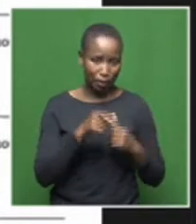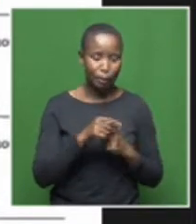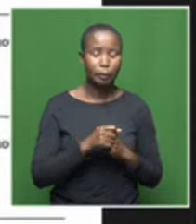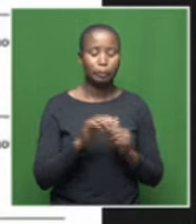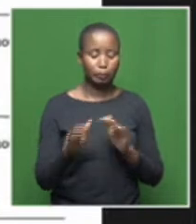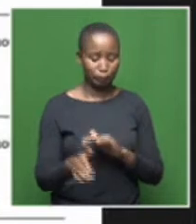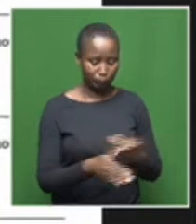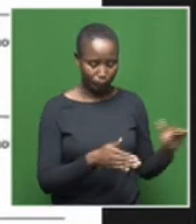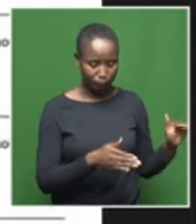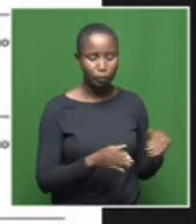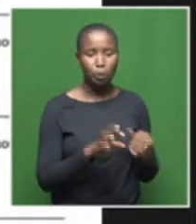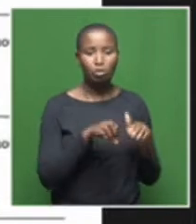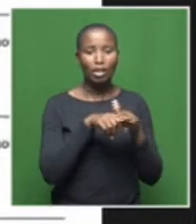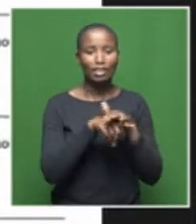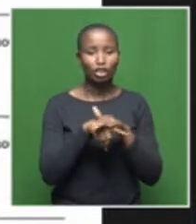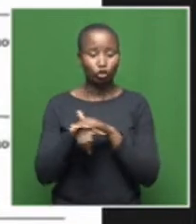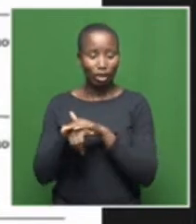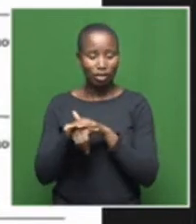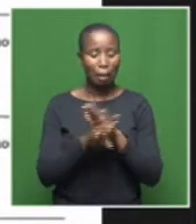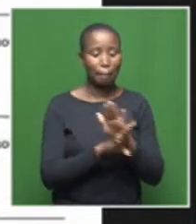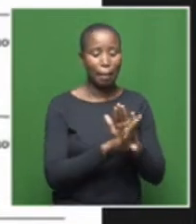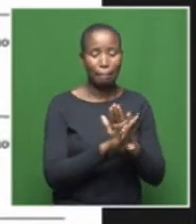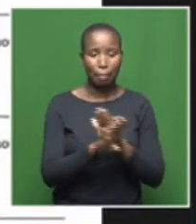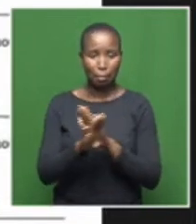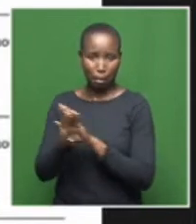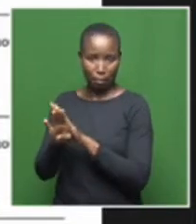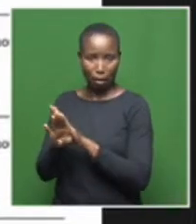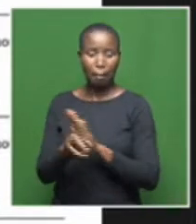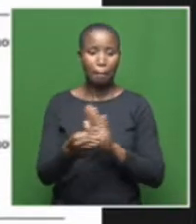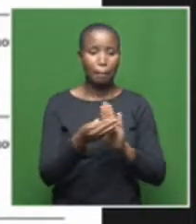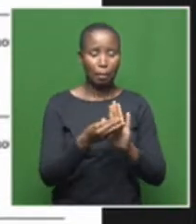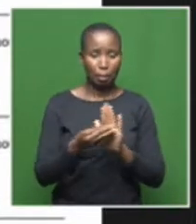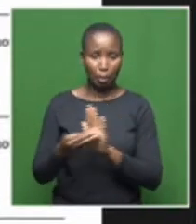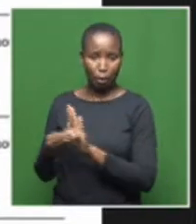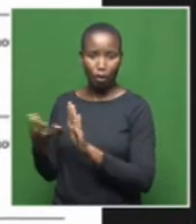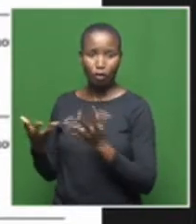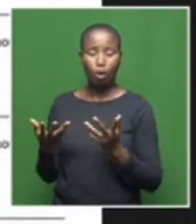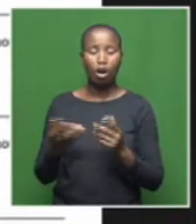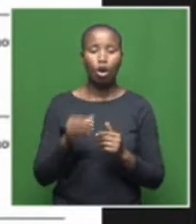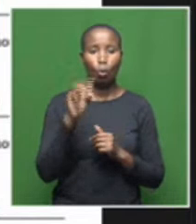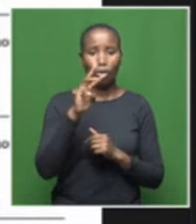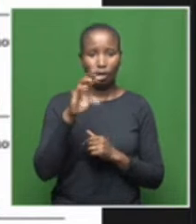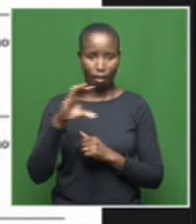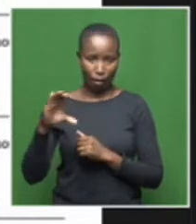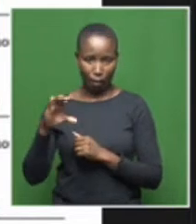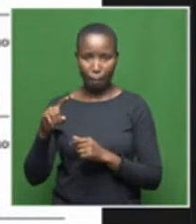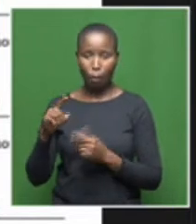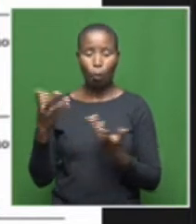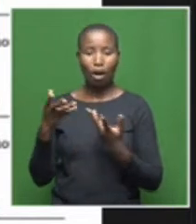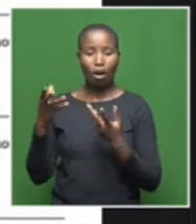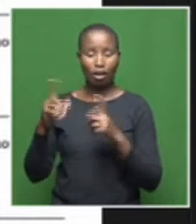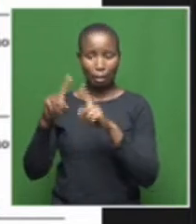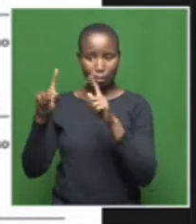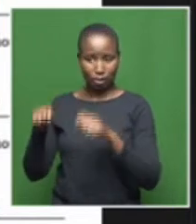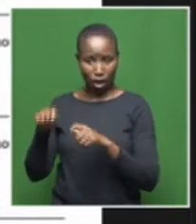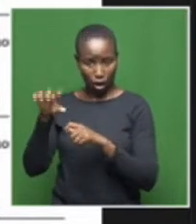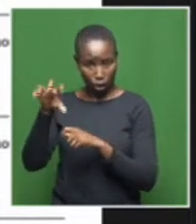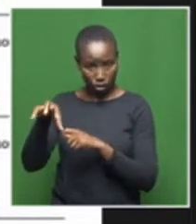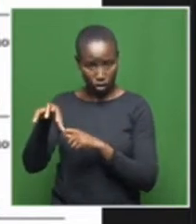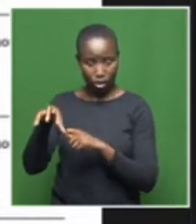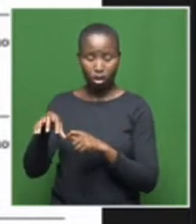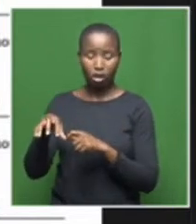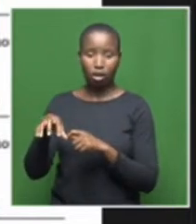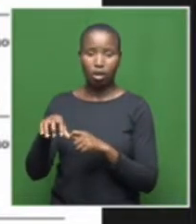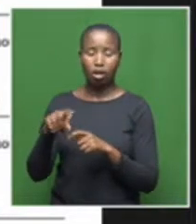districts, increases has been recorded in the Overberg district in the Western Cape, the city of Cape Town, the